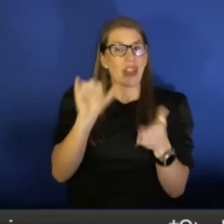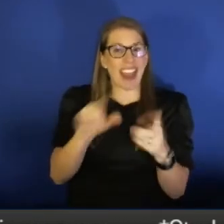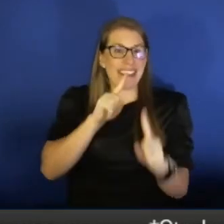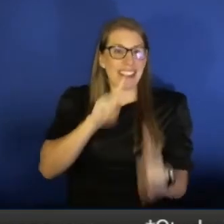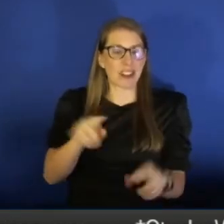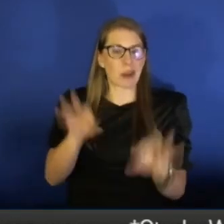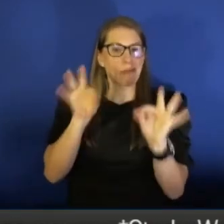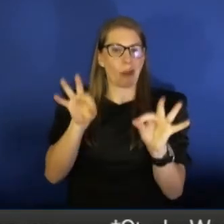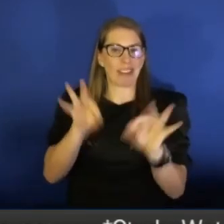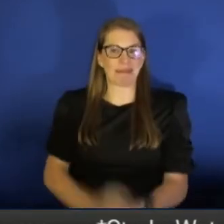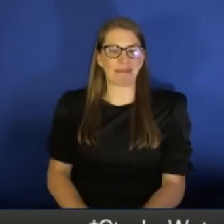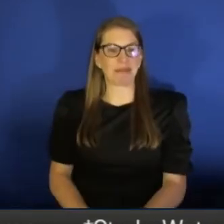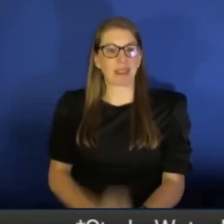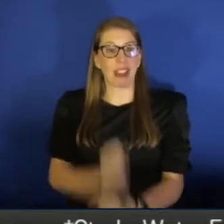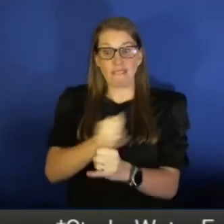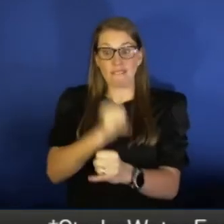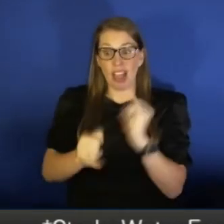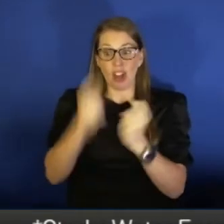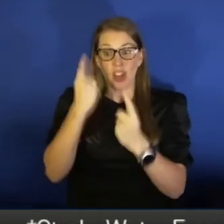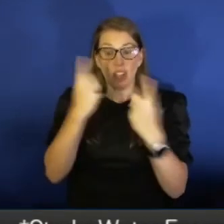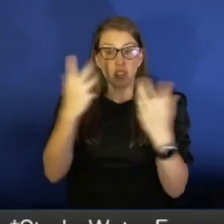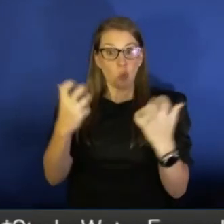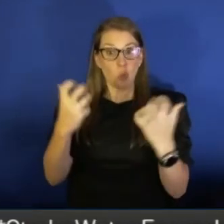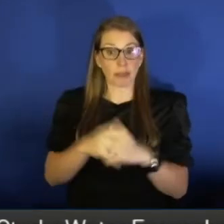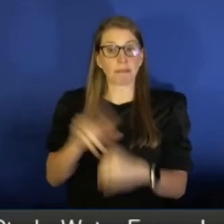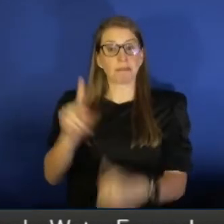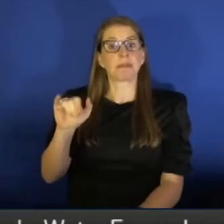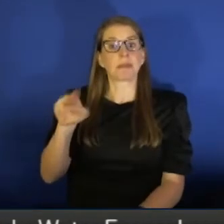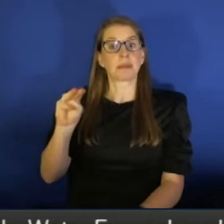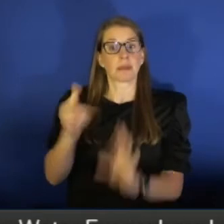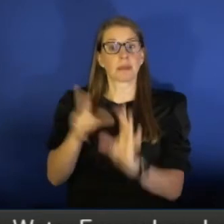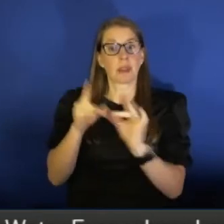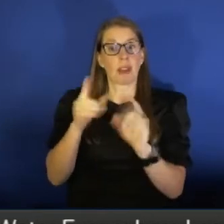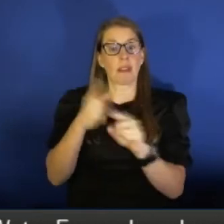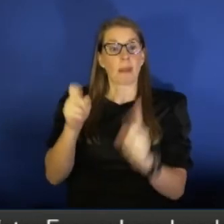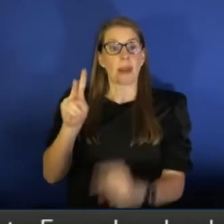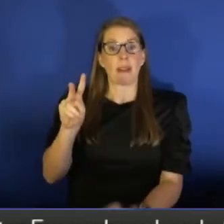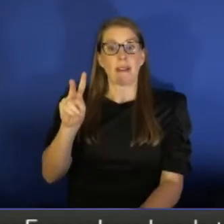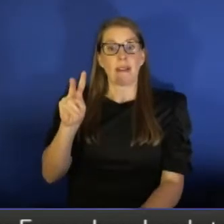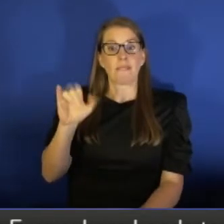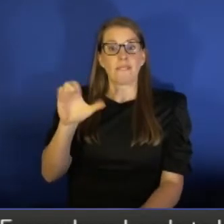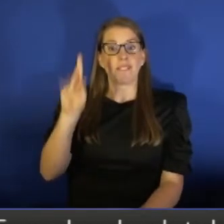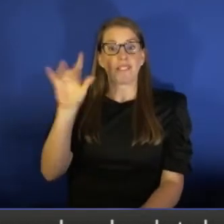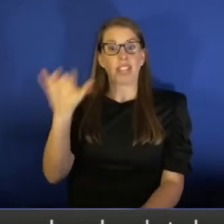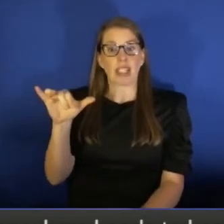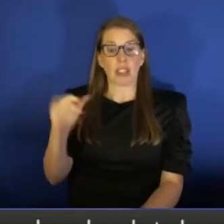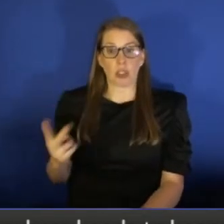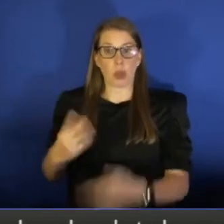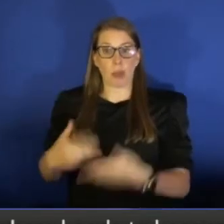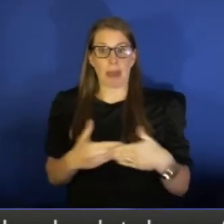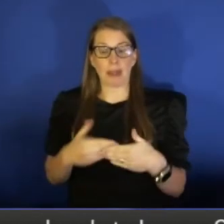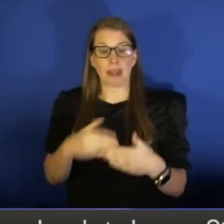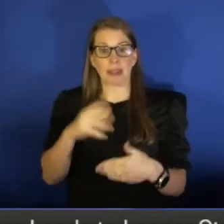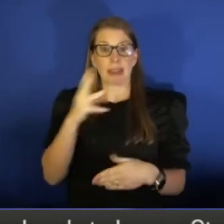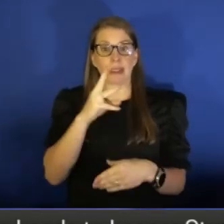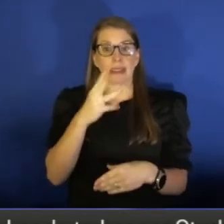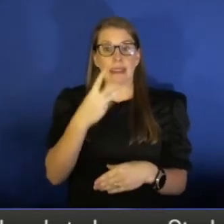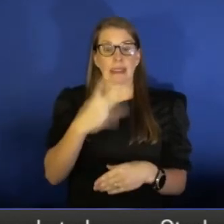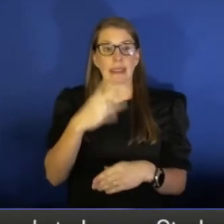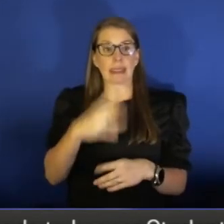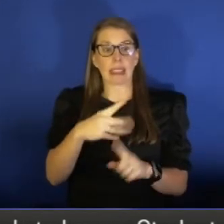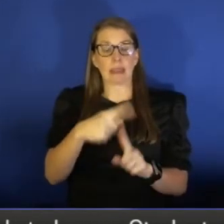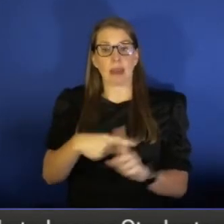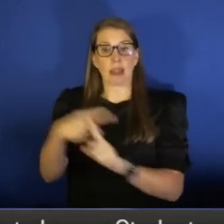I want to get to final thoughts, but Kim, I have a comment from Vicki to you. 2 babies, 16 months apart, one with a potentially